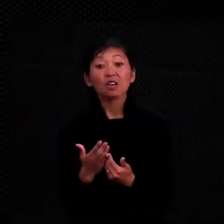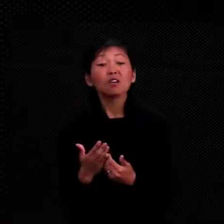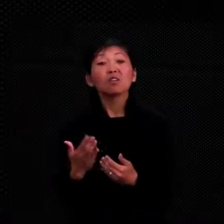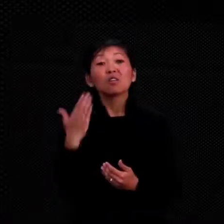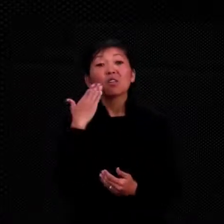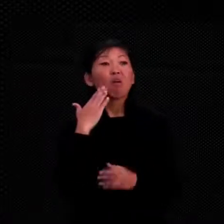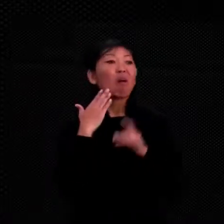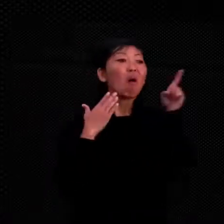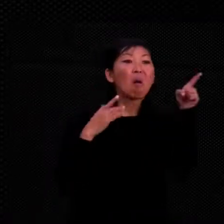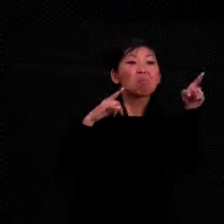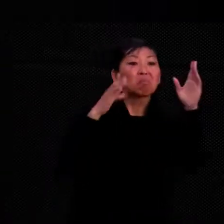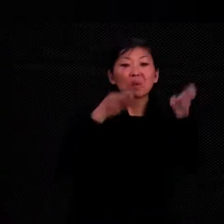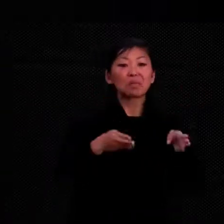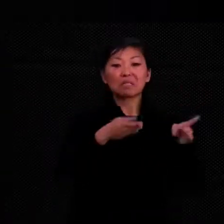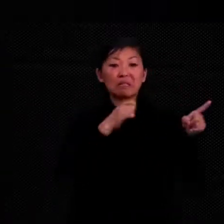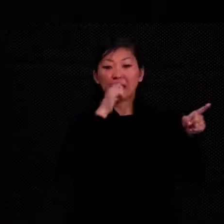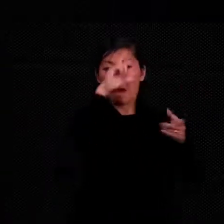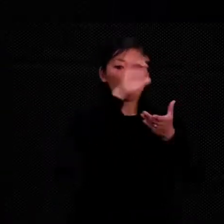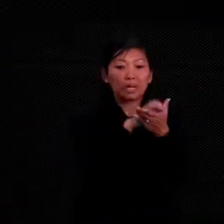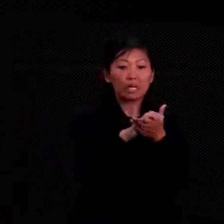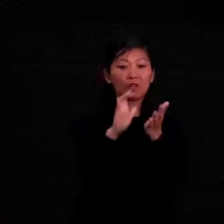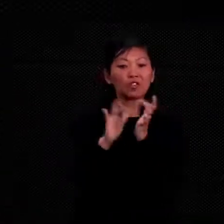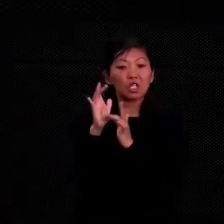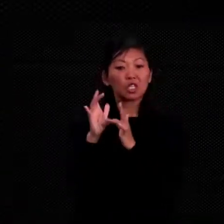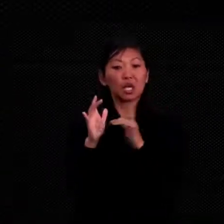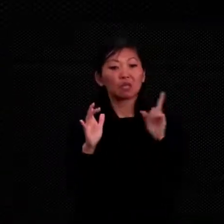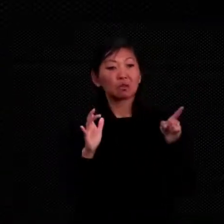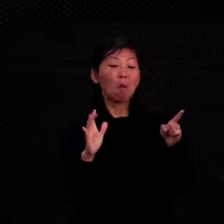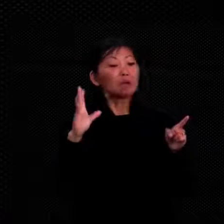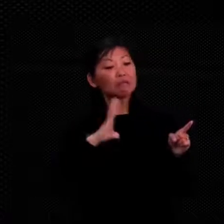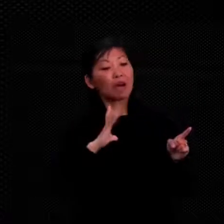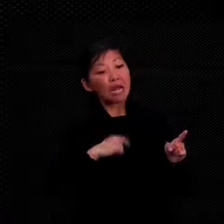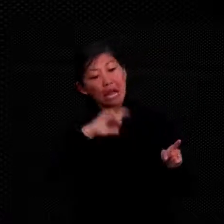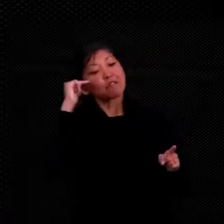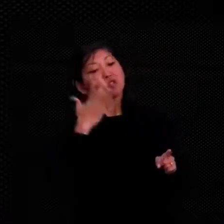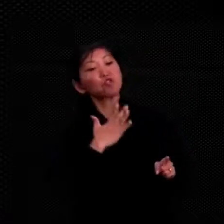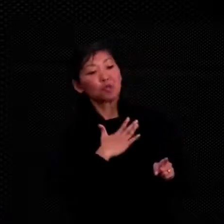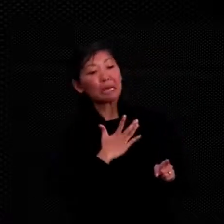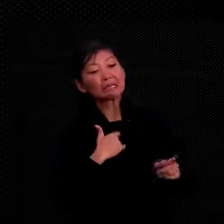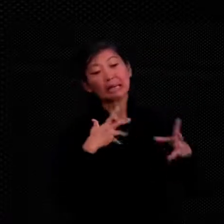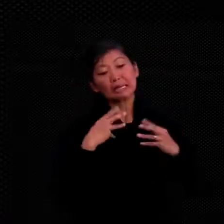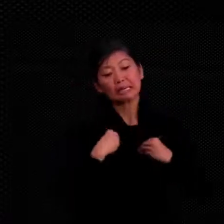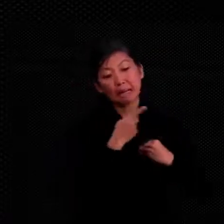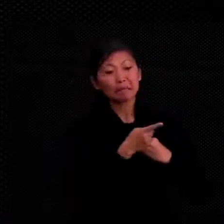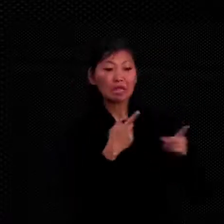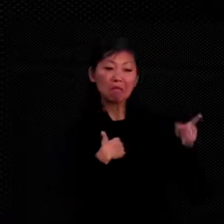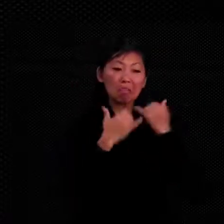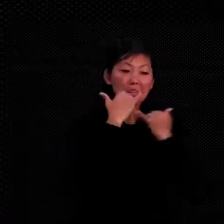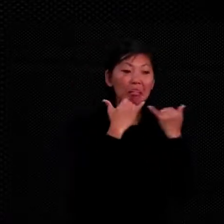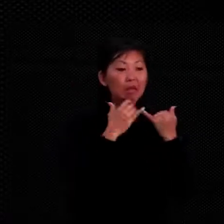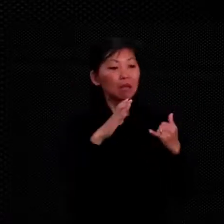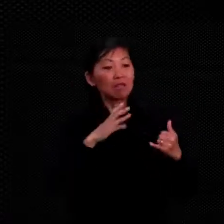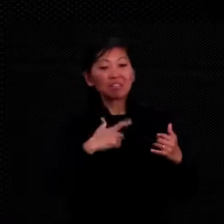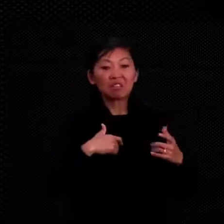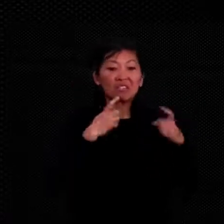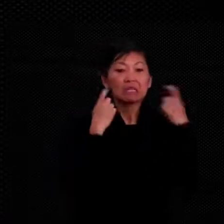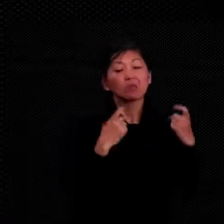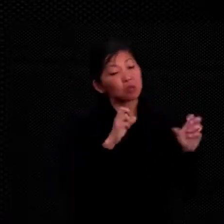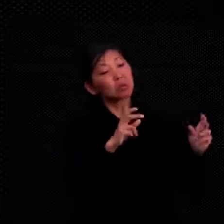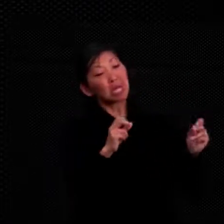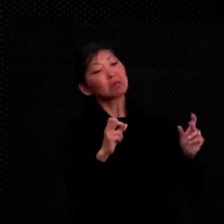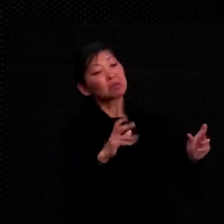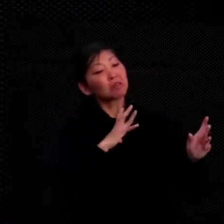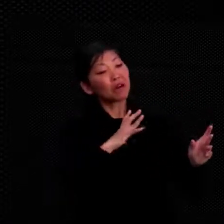non-believers, those who don't claim the name of Jesus Christ, than it is for me to have grace toward fellow